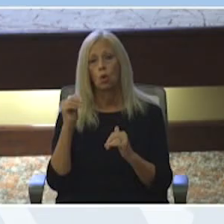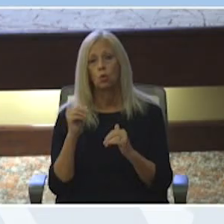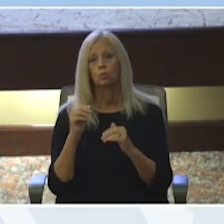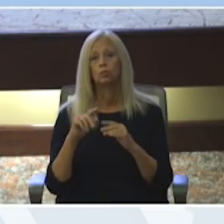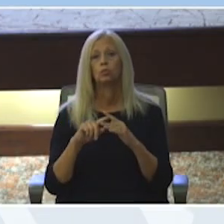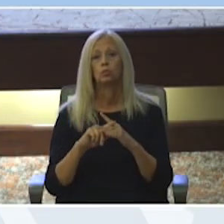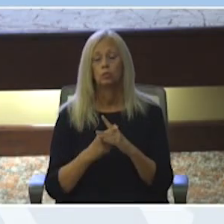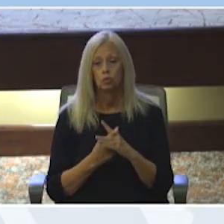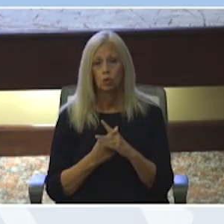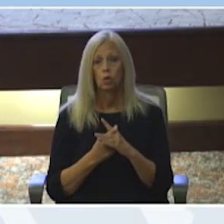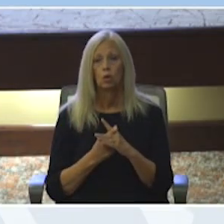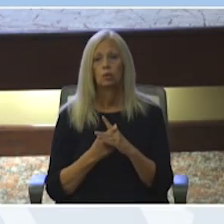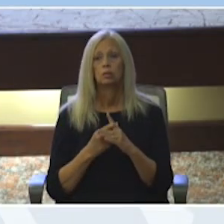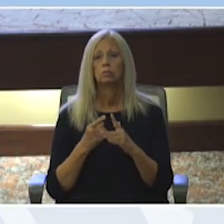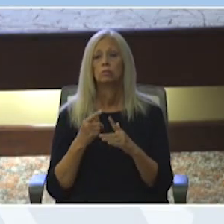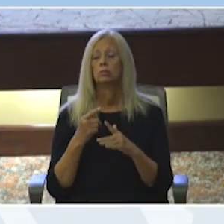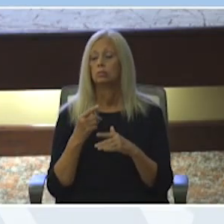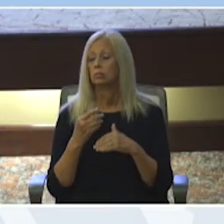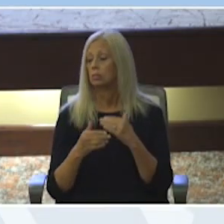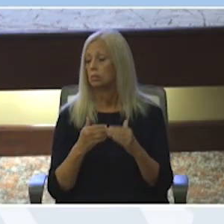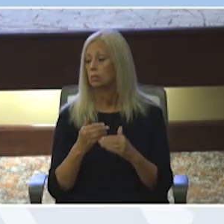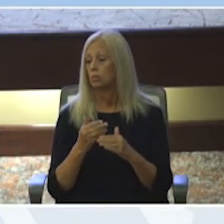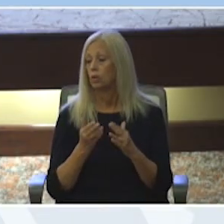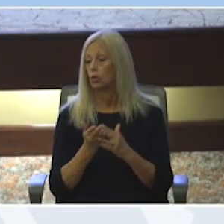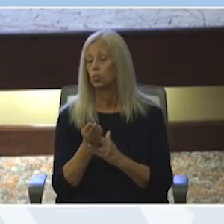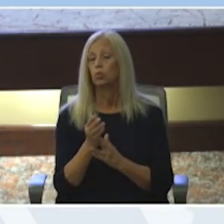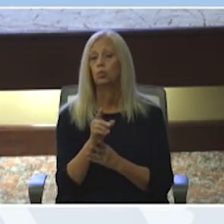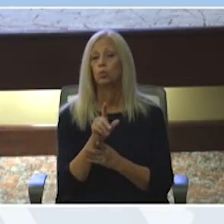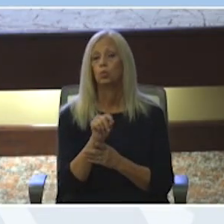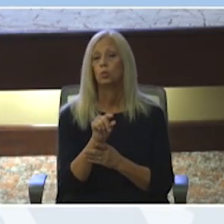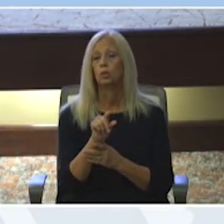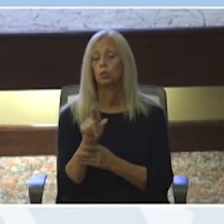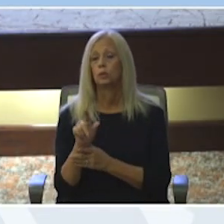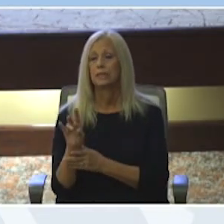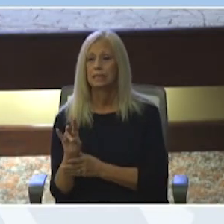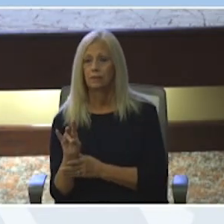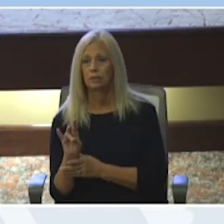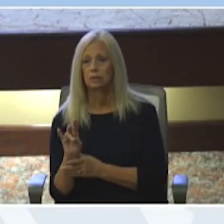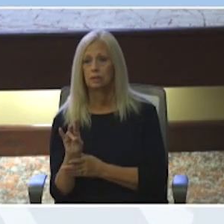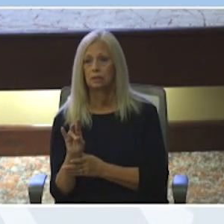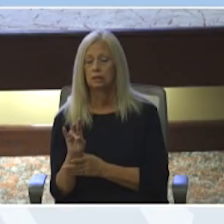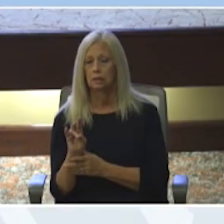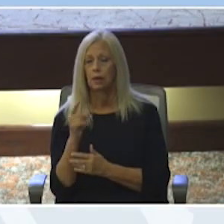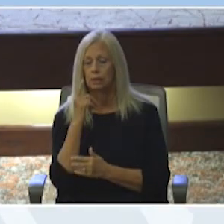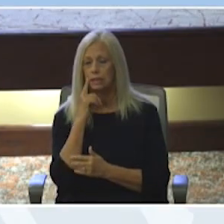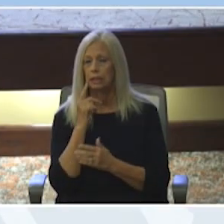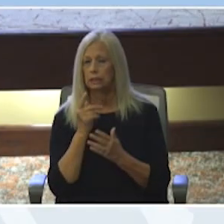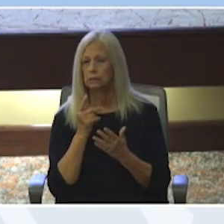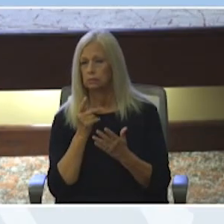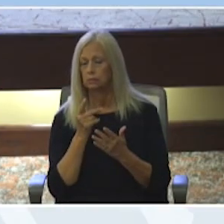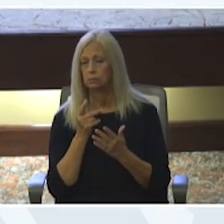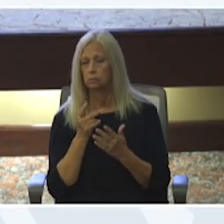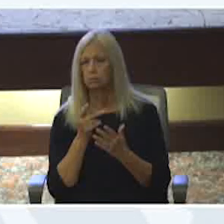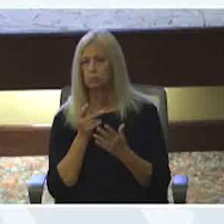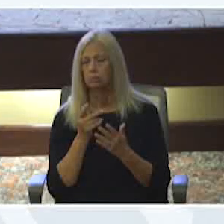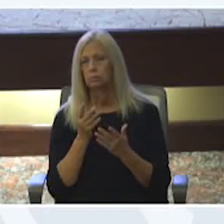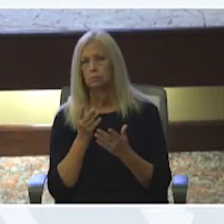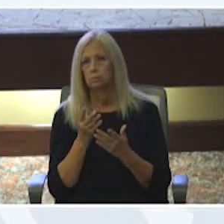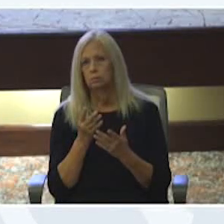construction lasting through 2027. So Charles, just thinking that through, so if this, let's